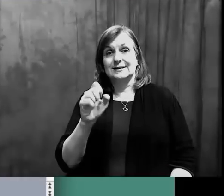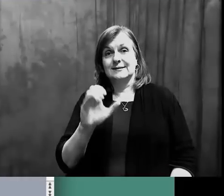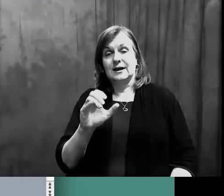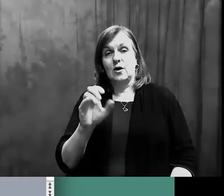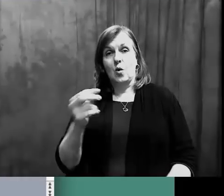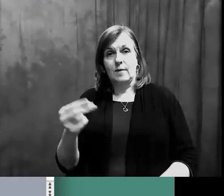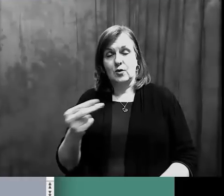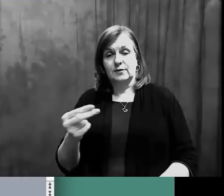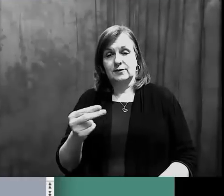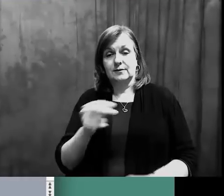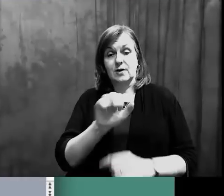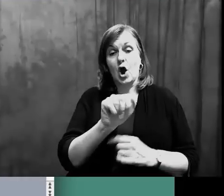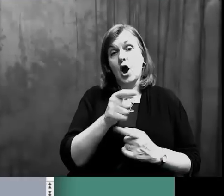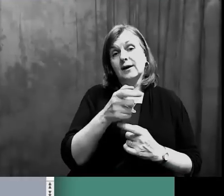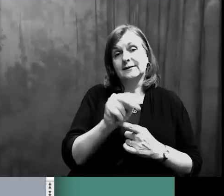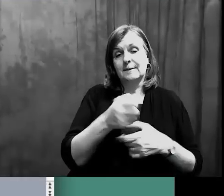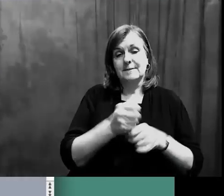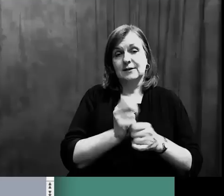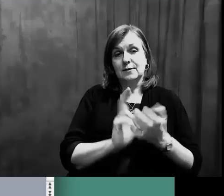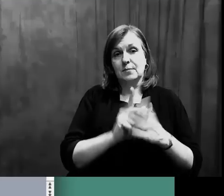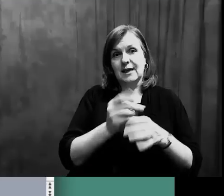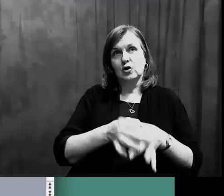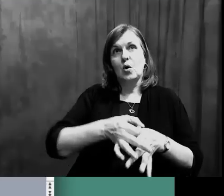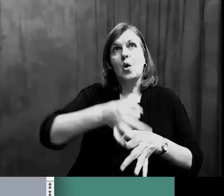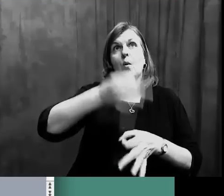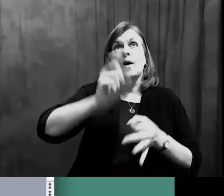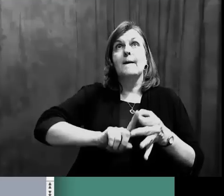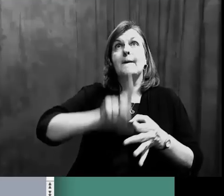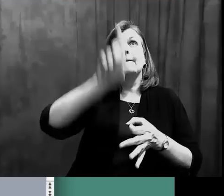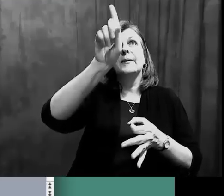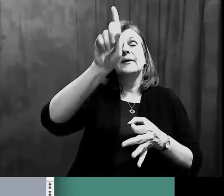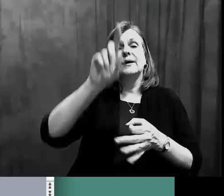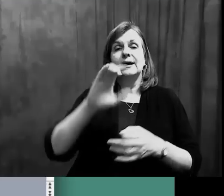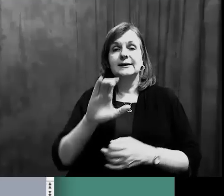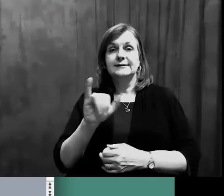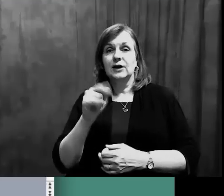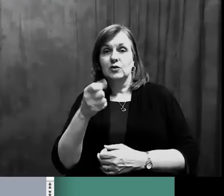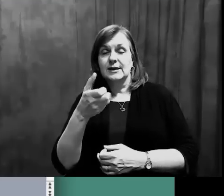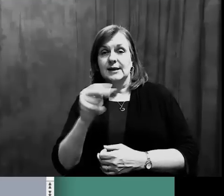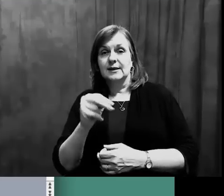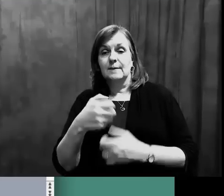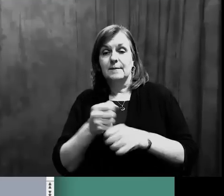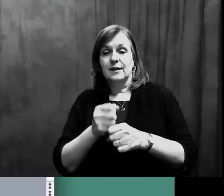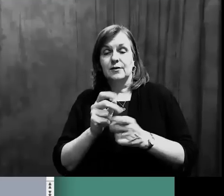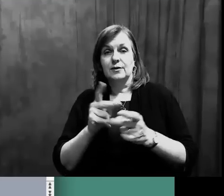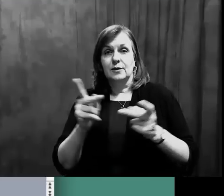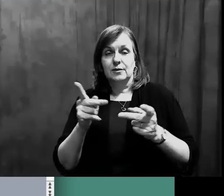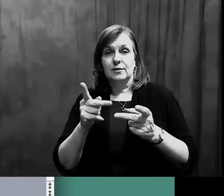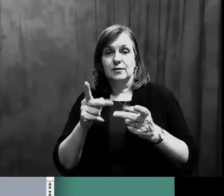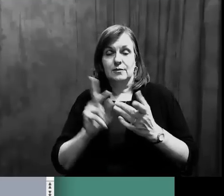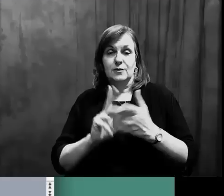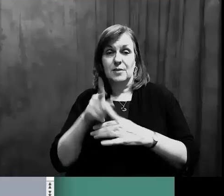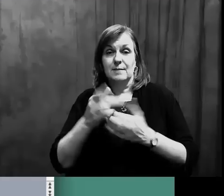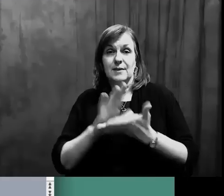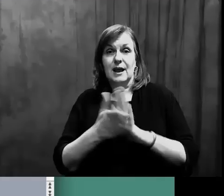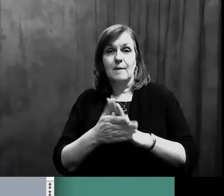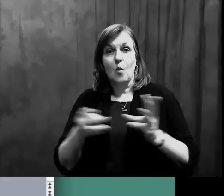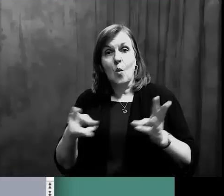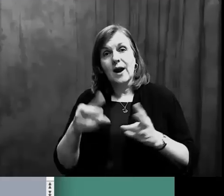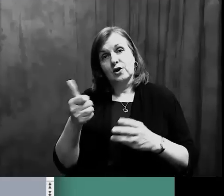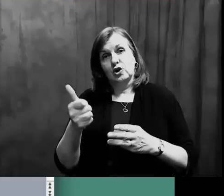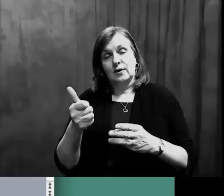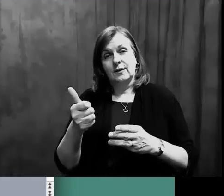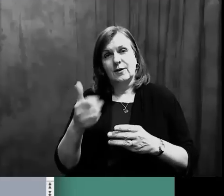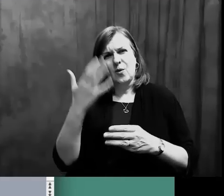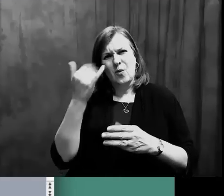call antagonistic hormones. Auxin wants the plant to get taller. Cytokinins actually want the plant to get